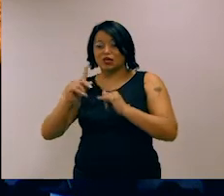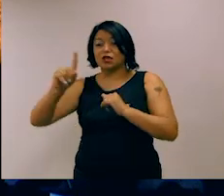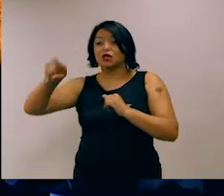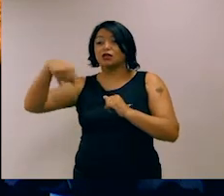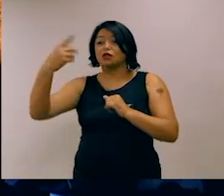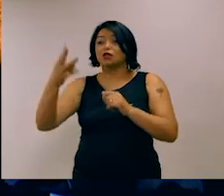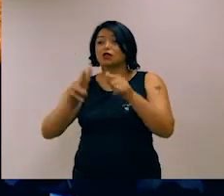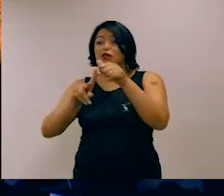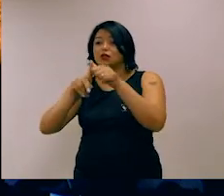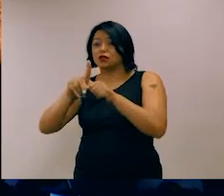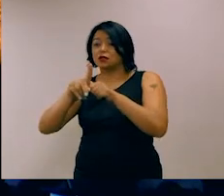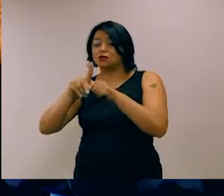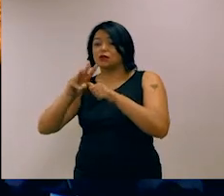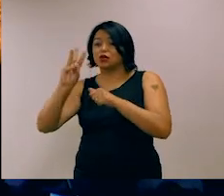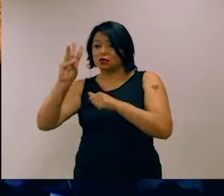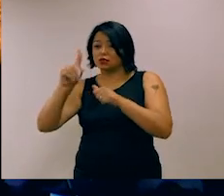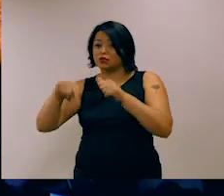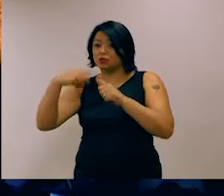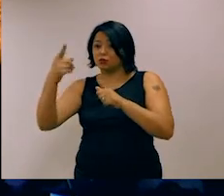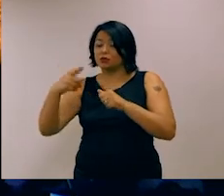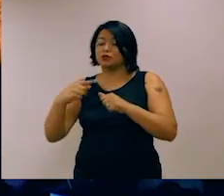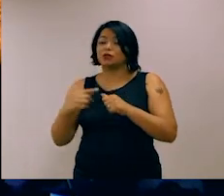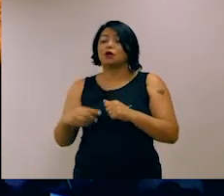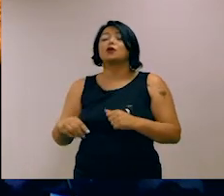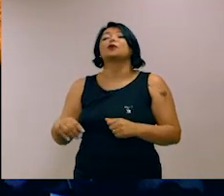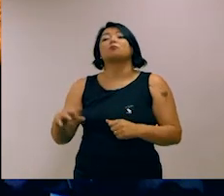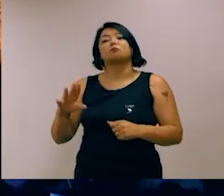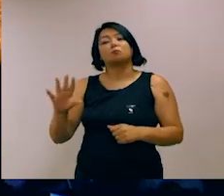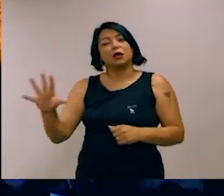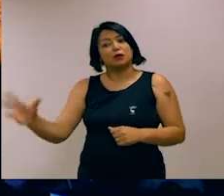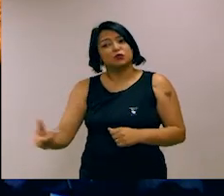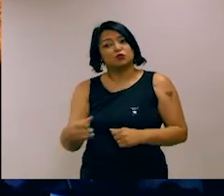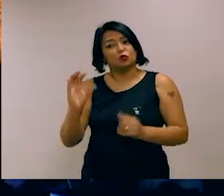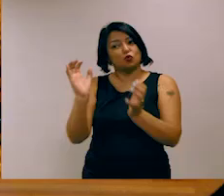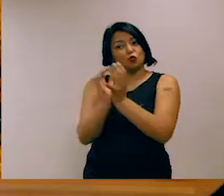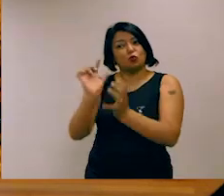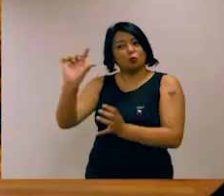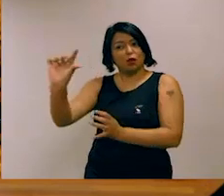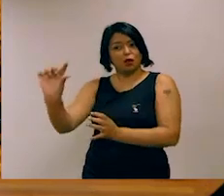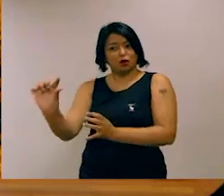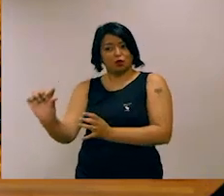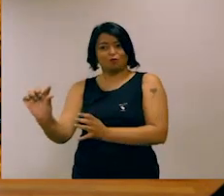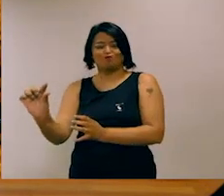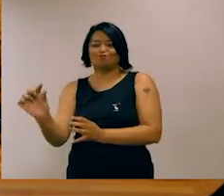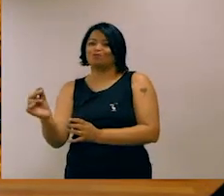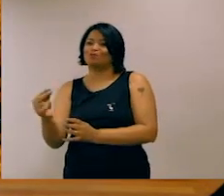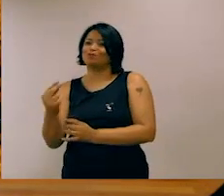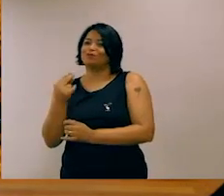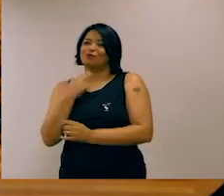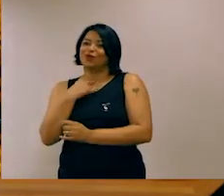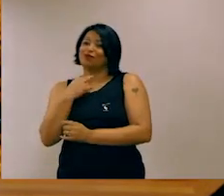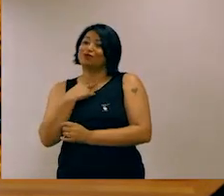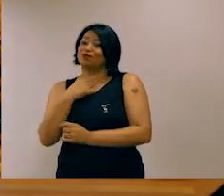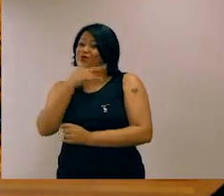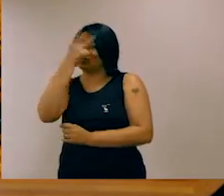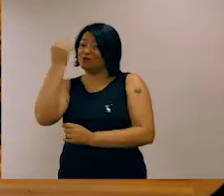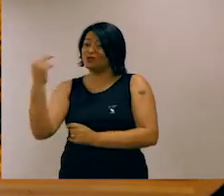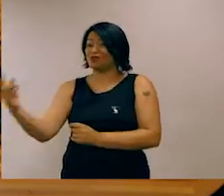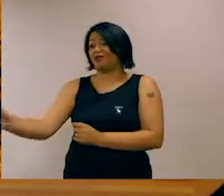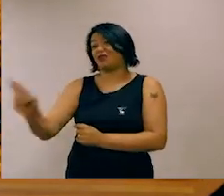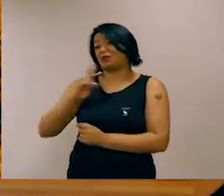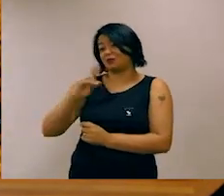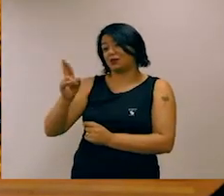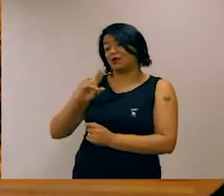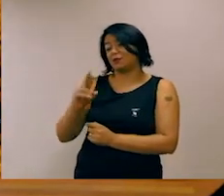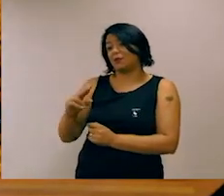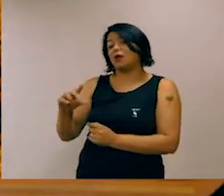sample because not everyone was answering. This was sent to them through their cellular phones. It was 9,000 students at the beginning,